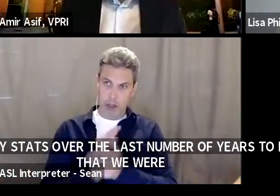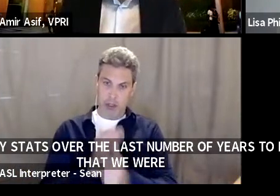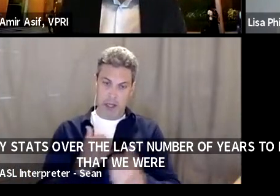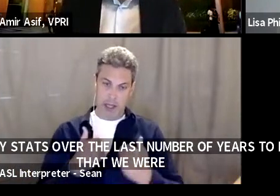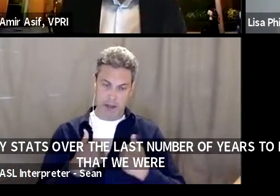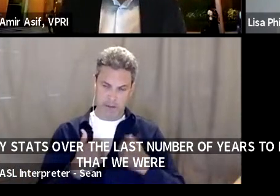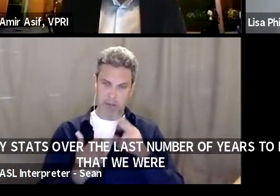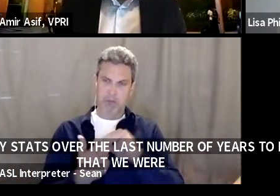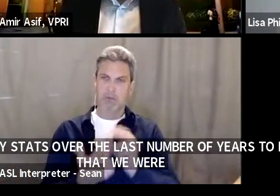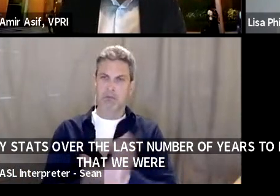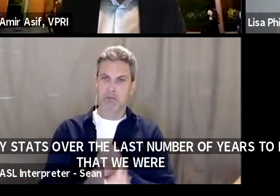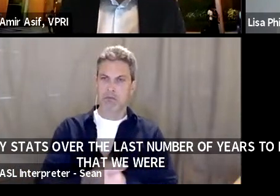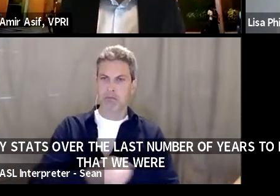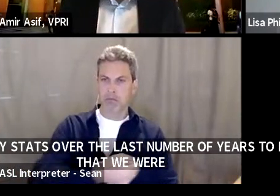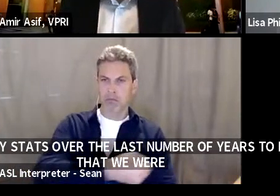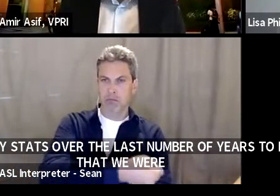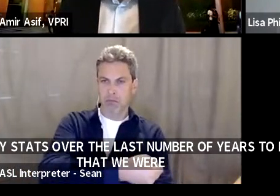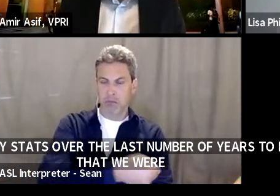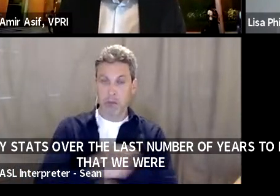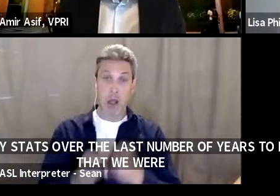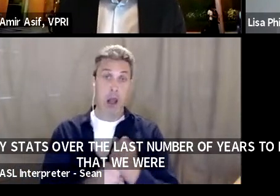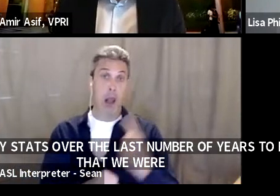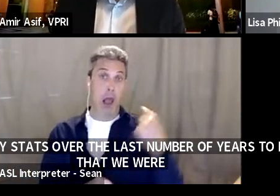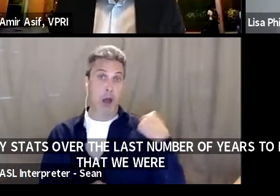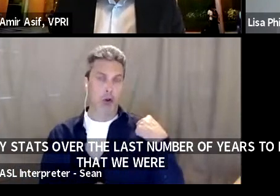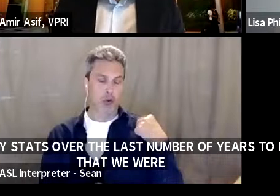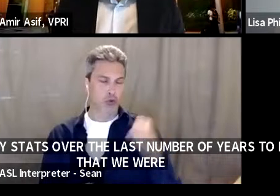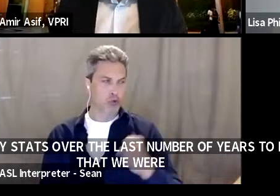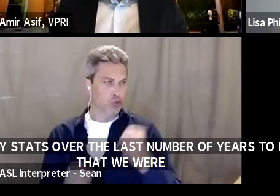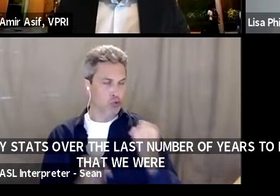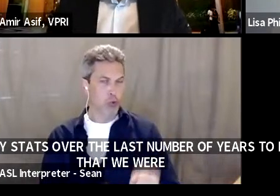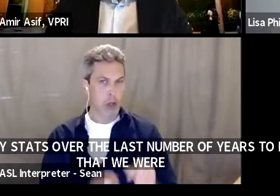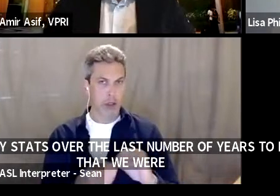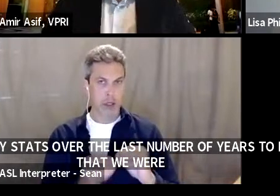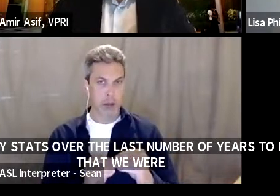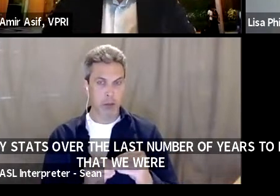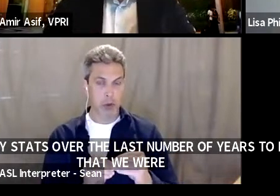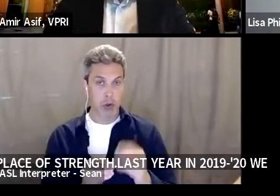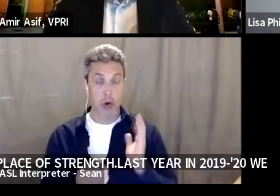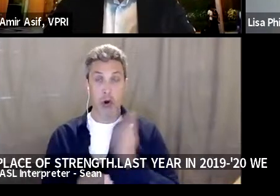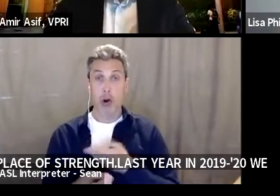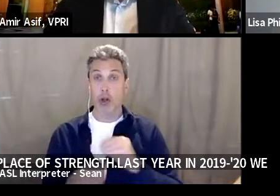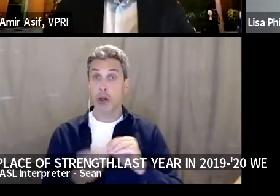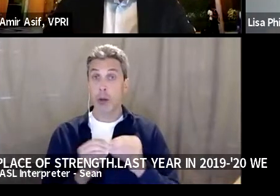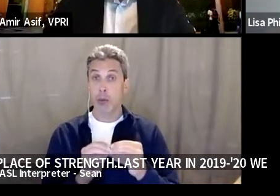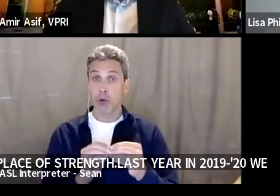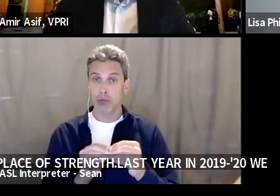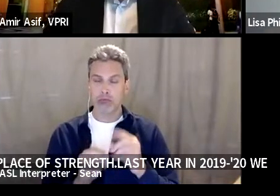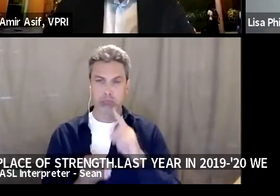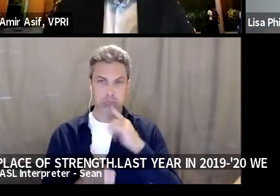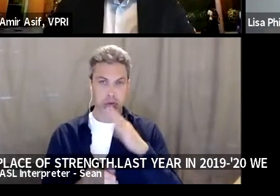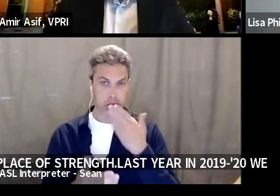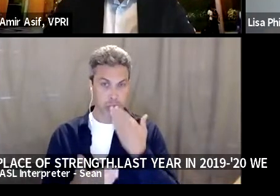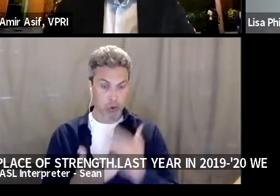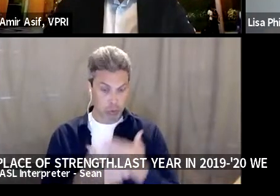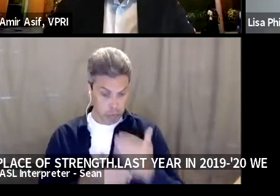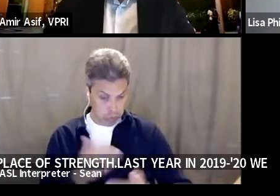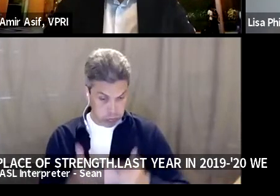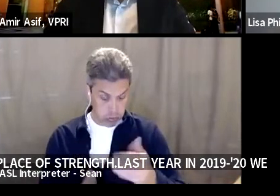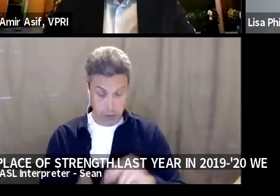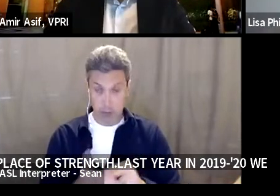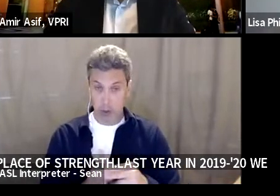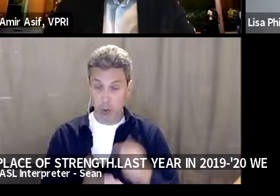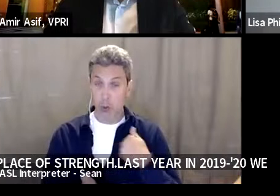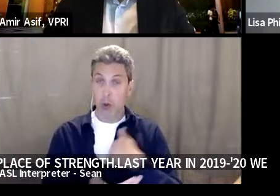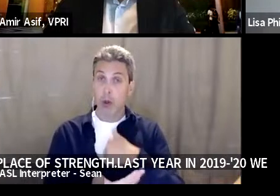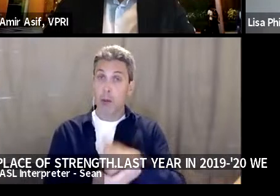very strong enrollment year, and in fact, finished the year ahead of budget. And so some of that is going to help